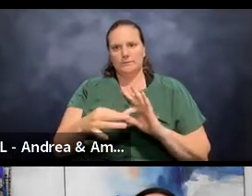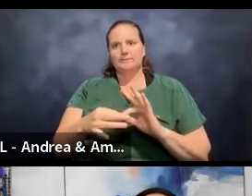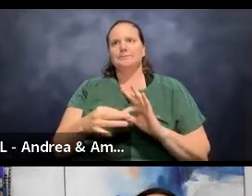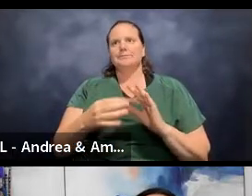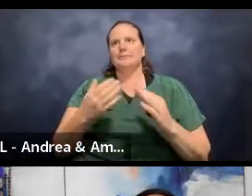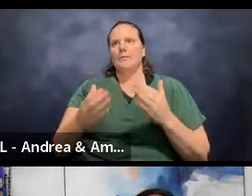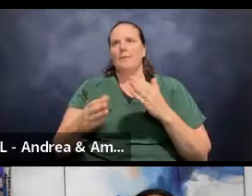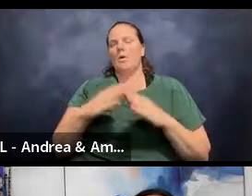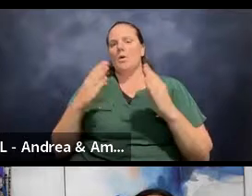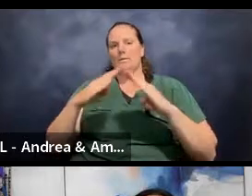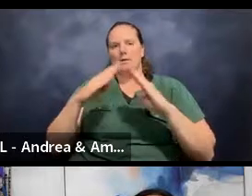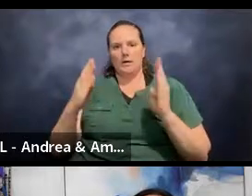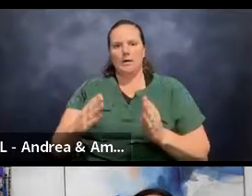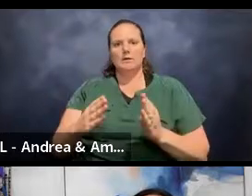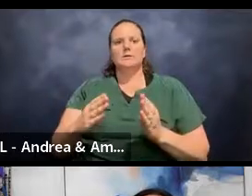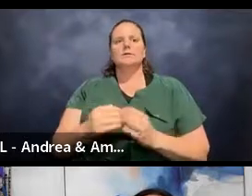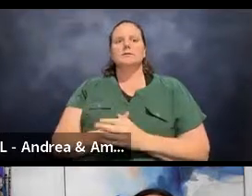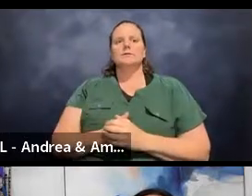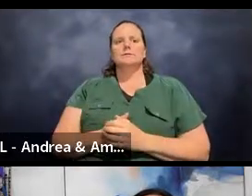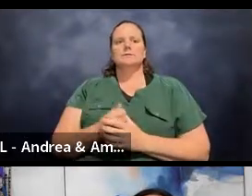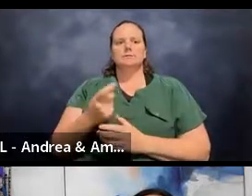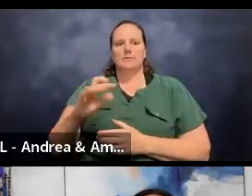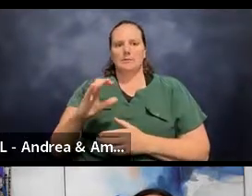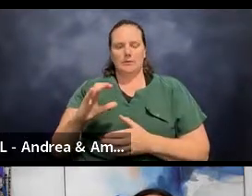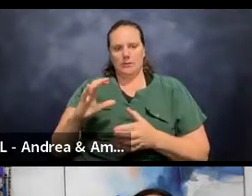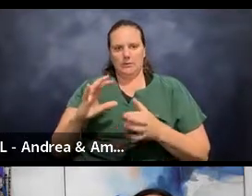house public hearings, so that I can